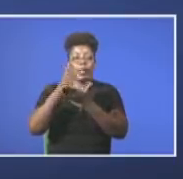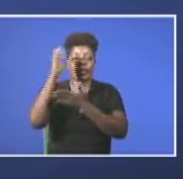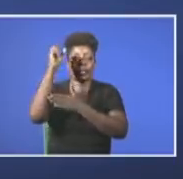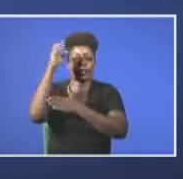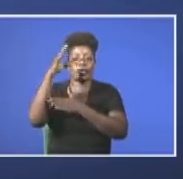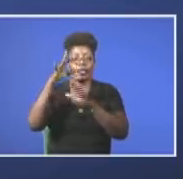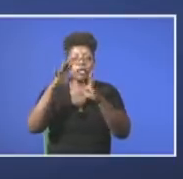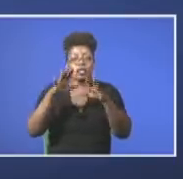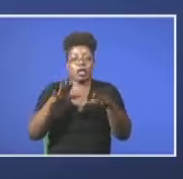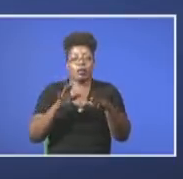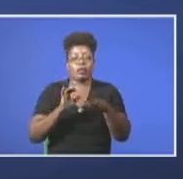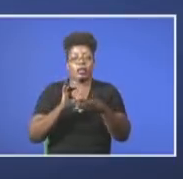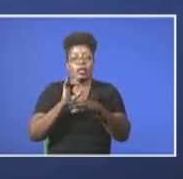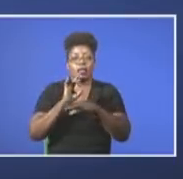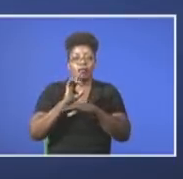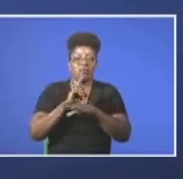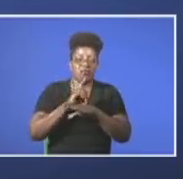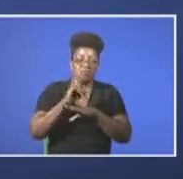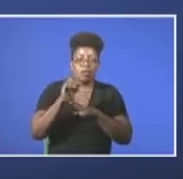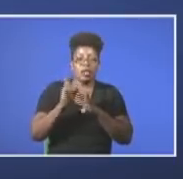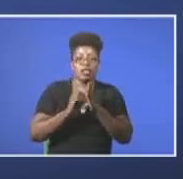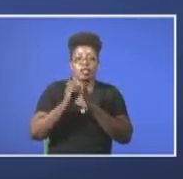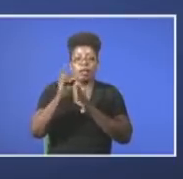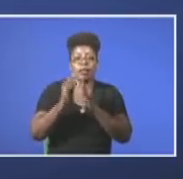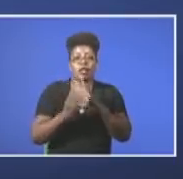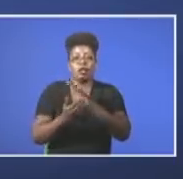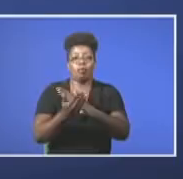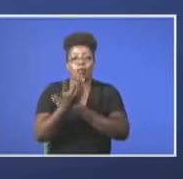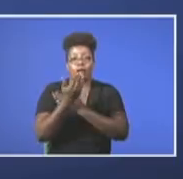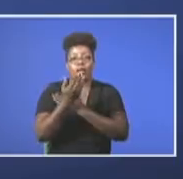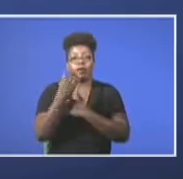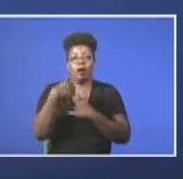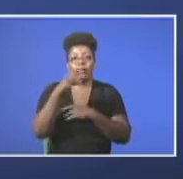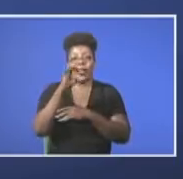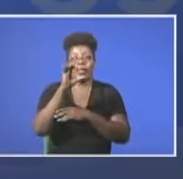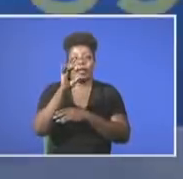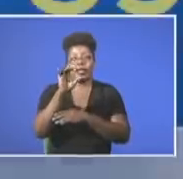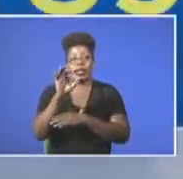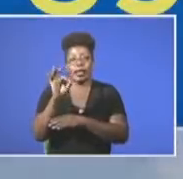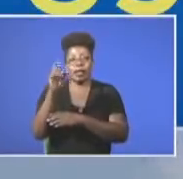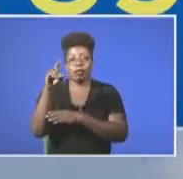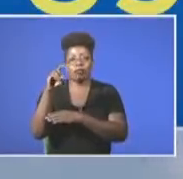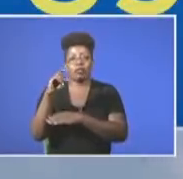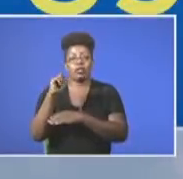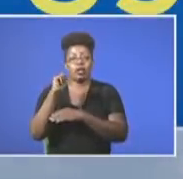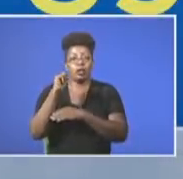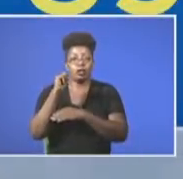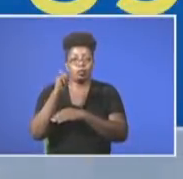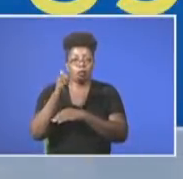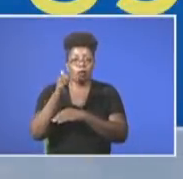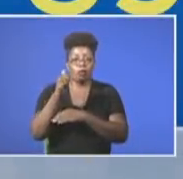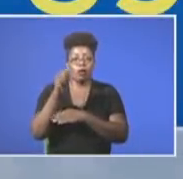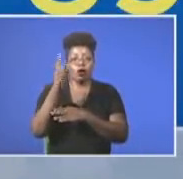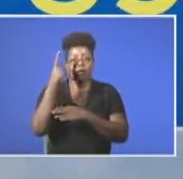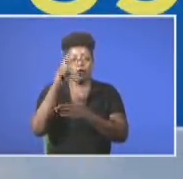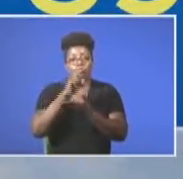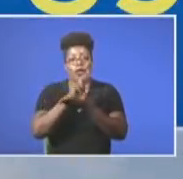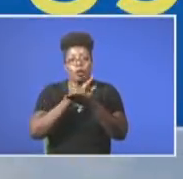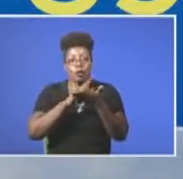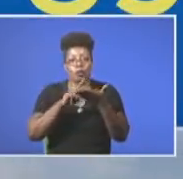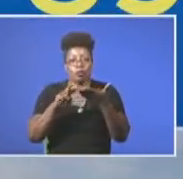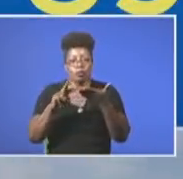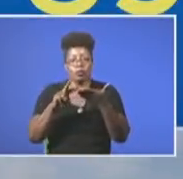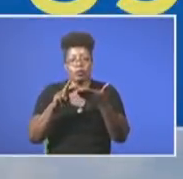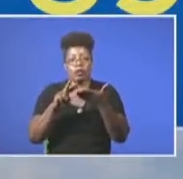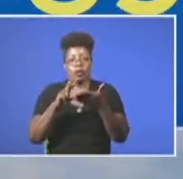showers developing in the morning and early afternoon as well. 89 degrees for your high temperature. An extended weather forecast, keeping a little bit of the wet